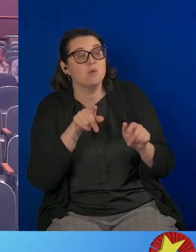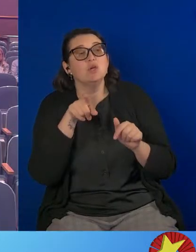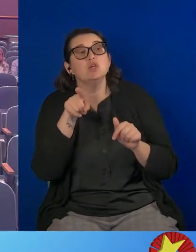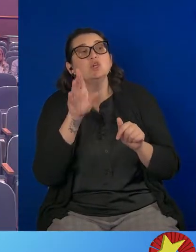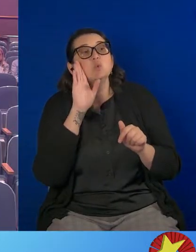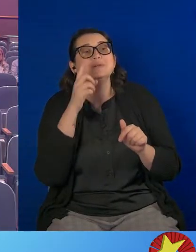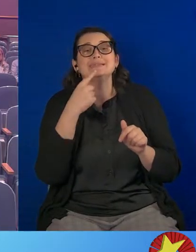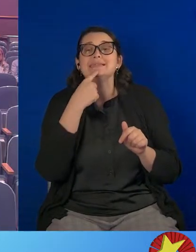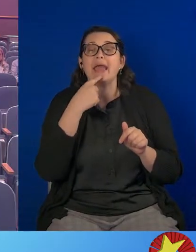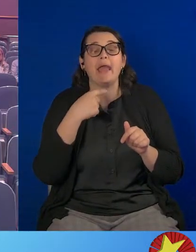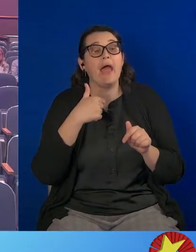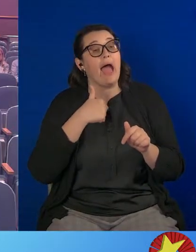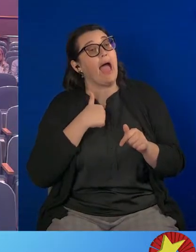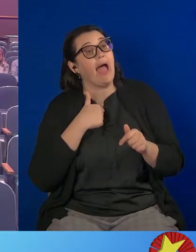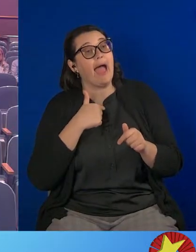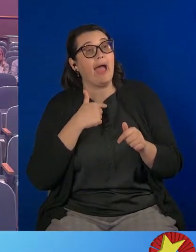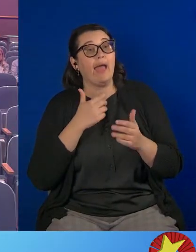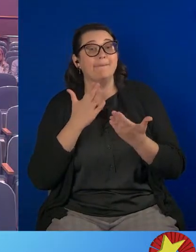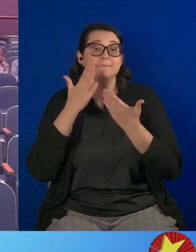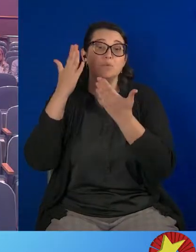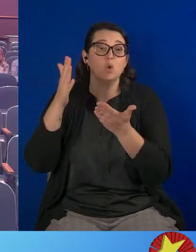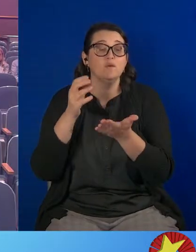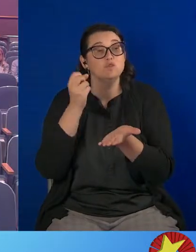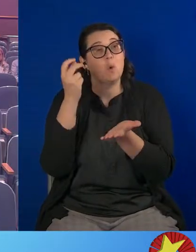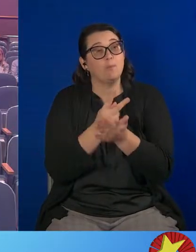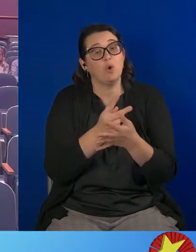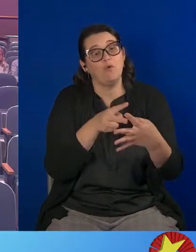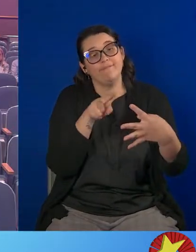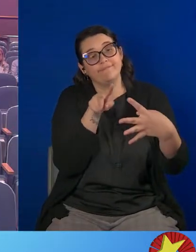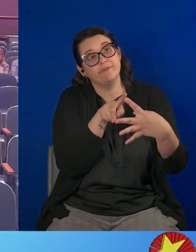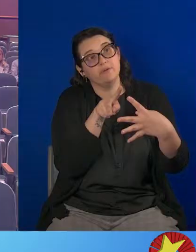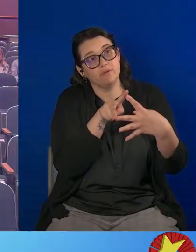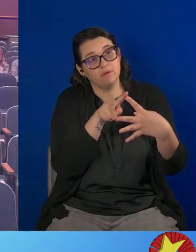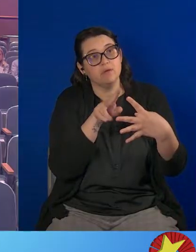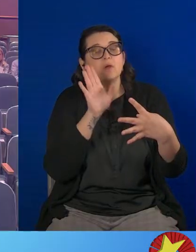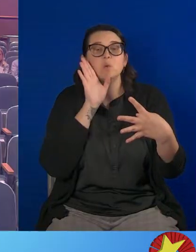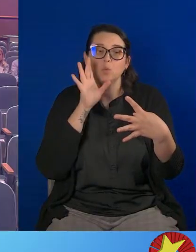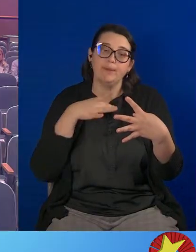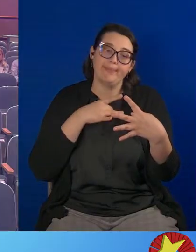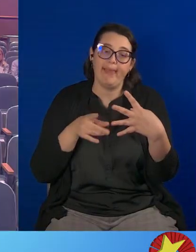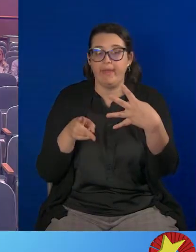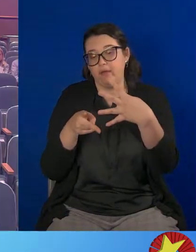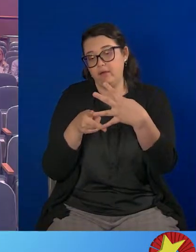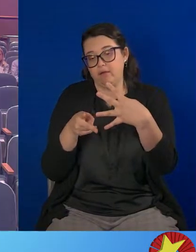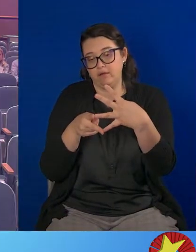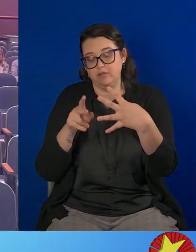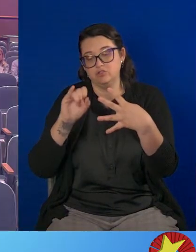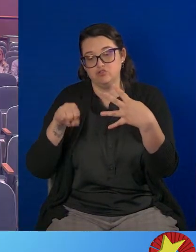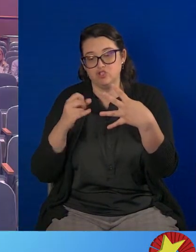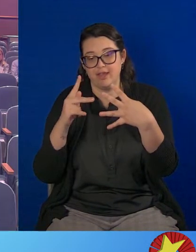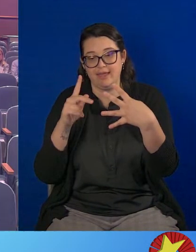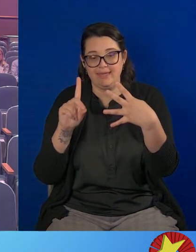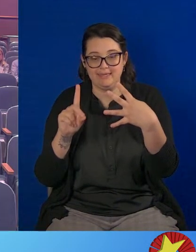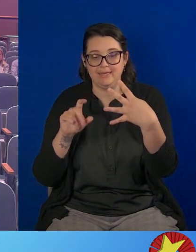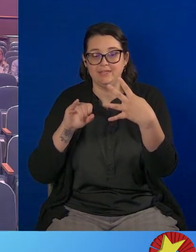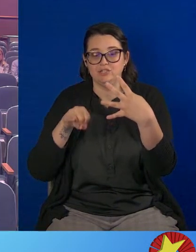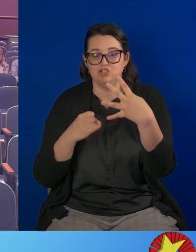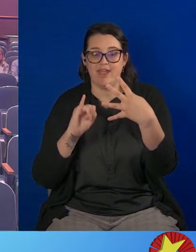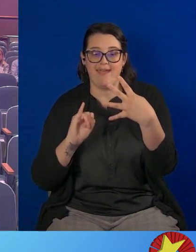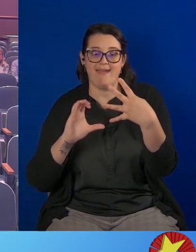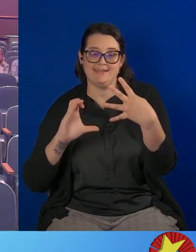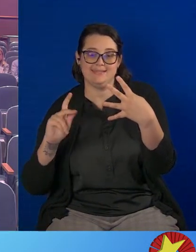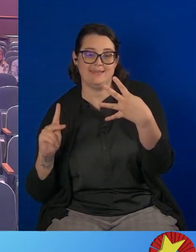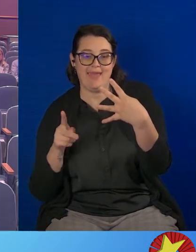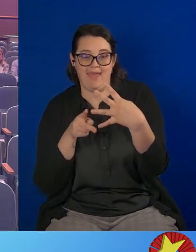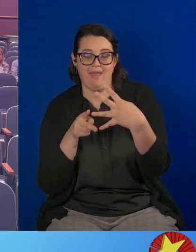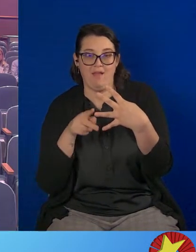the two that you're planning on approving, and you would like to bring JKD and JICK back for a second read. I think that's what